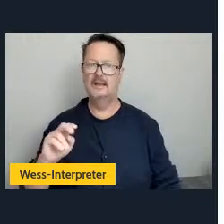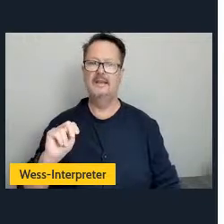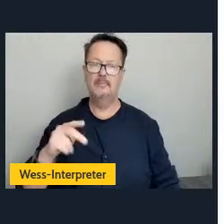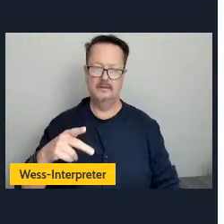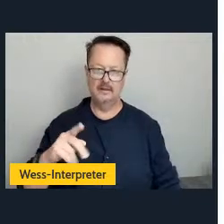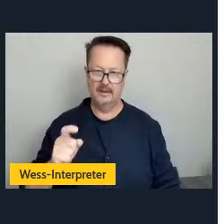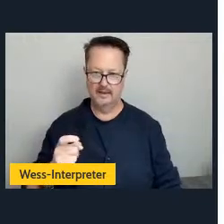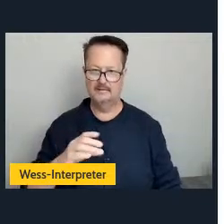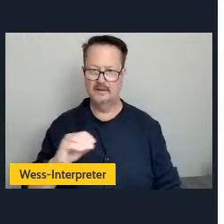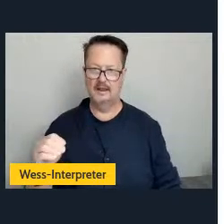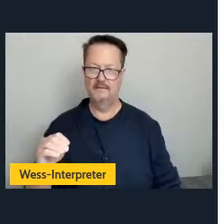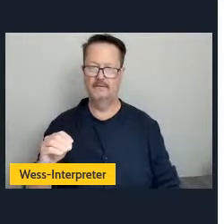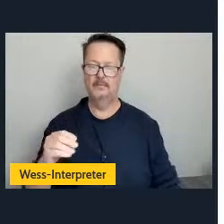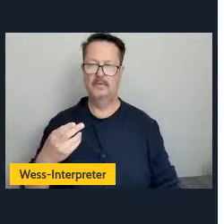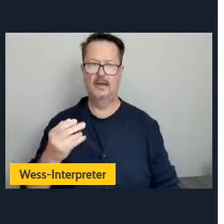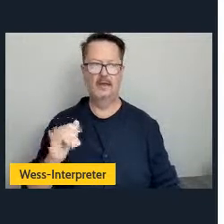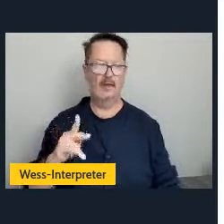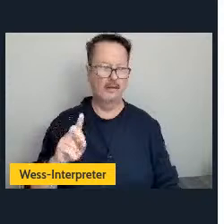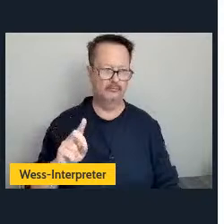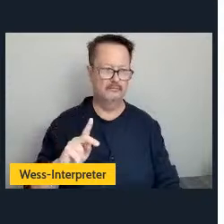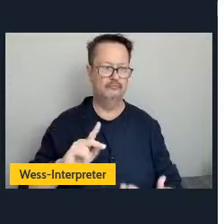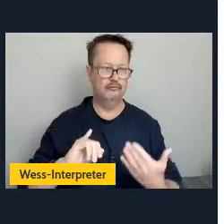into what it actually generates.